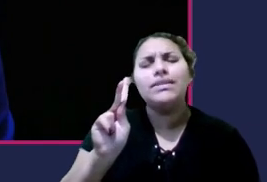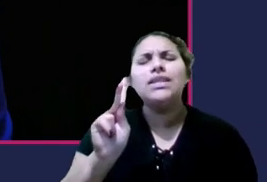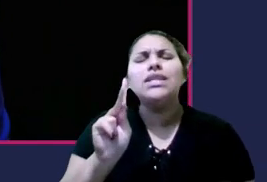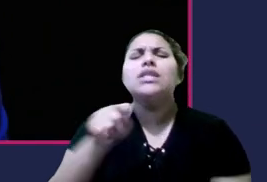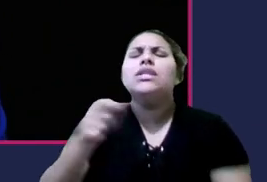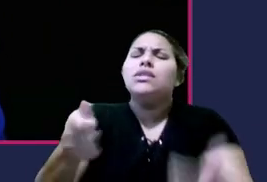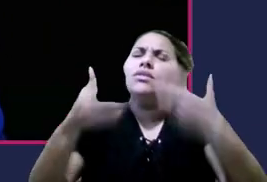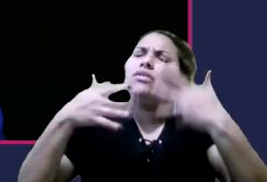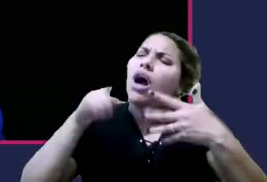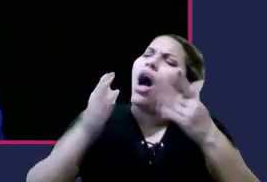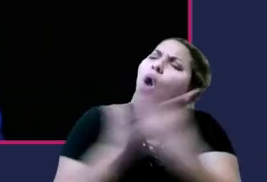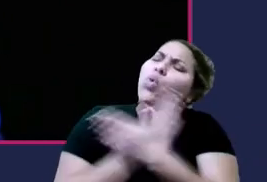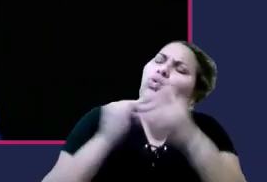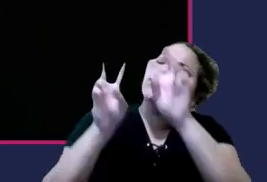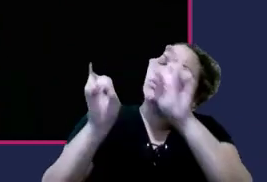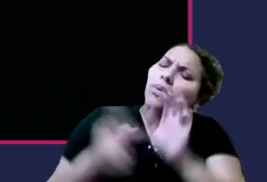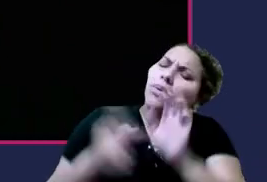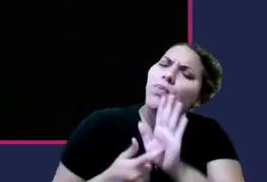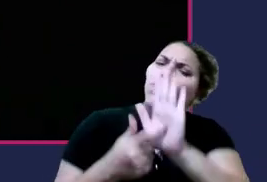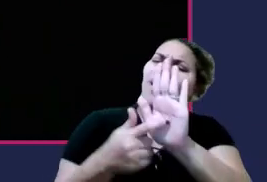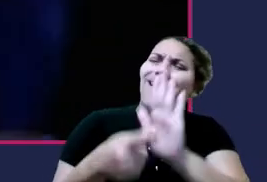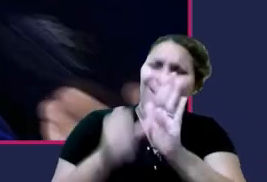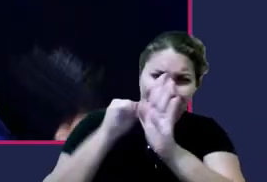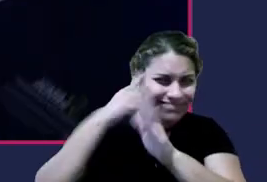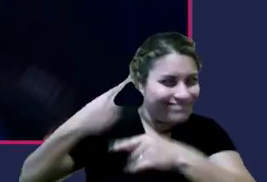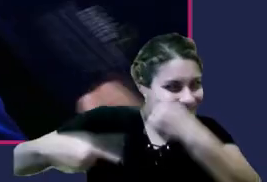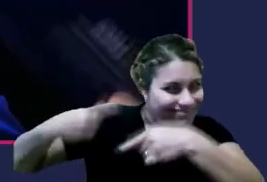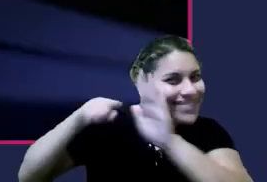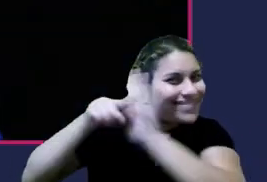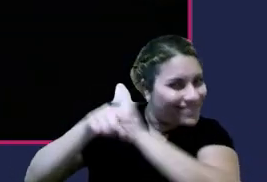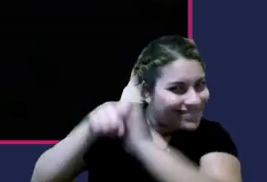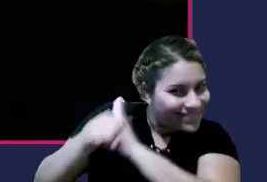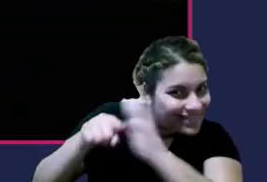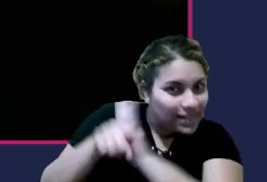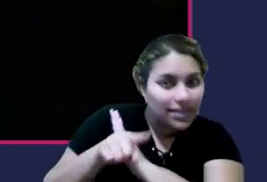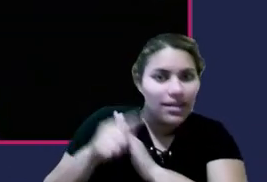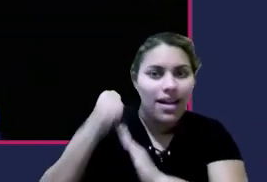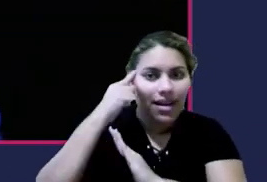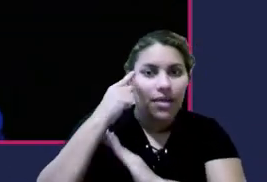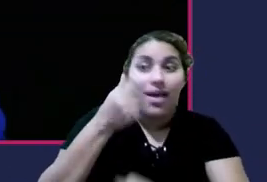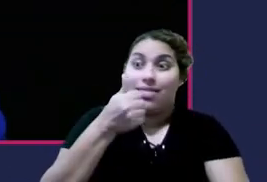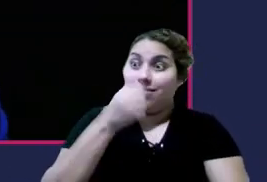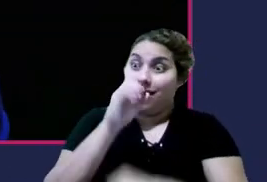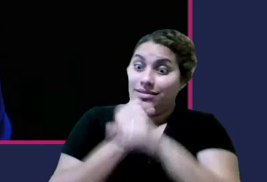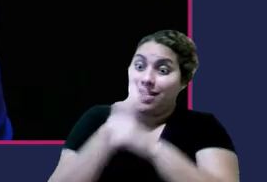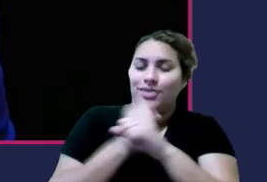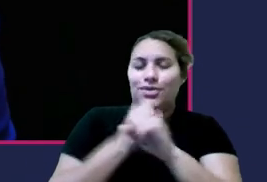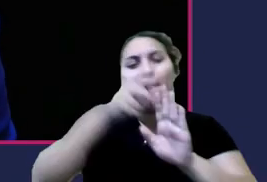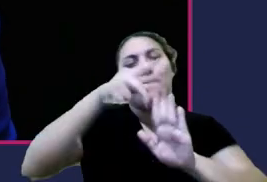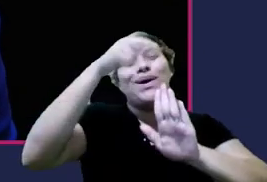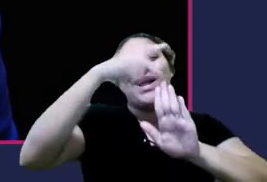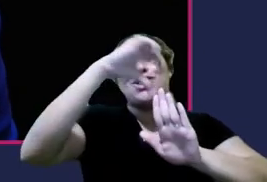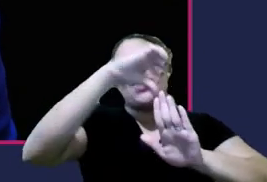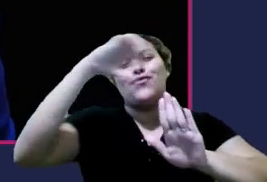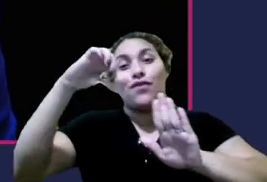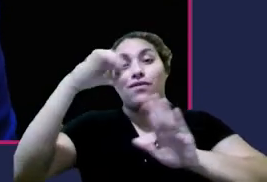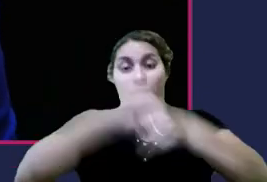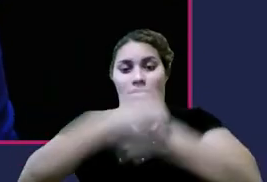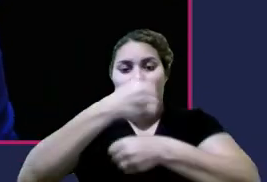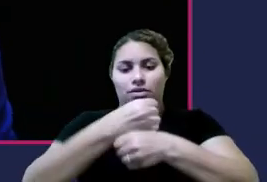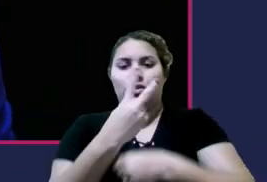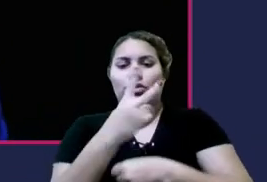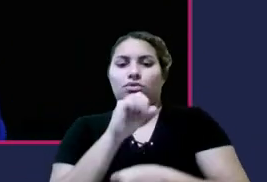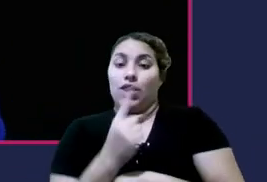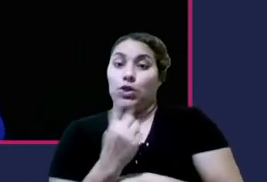go further in some of the topics we've discussed before, thinking about the